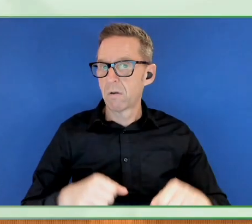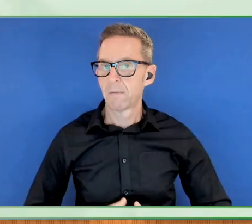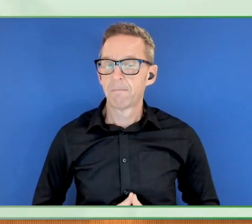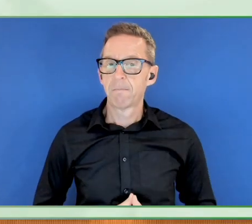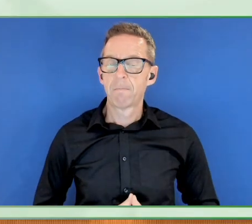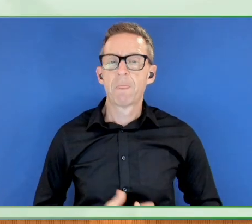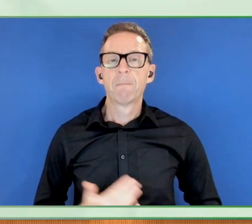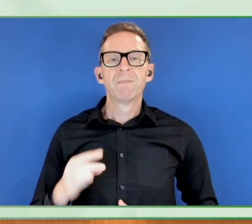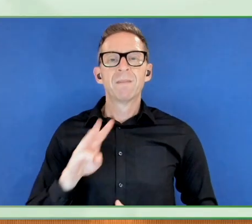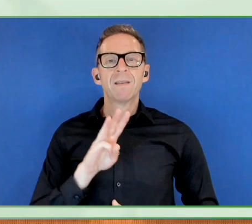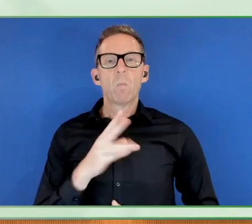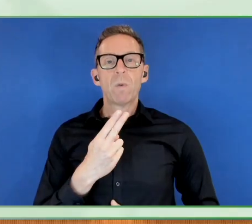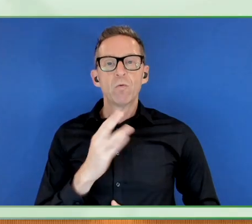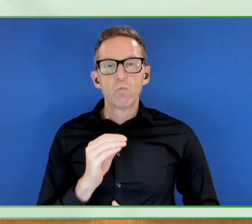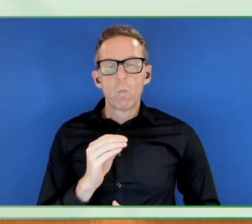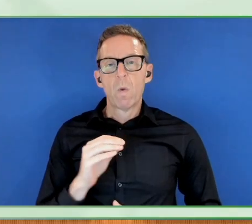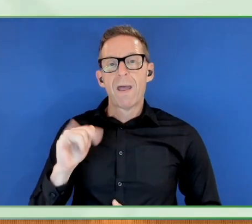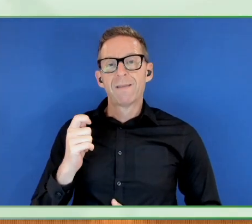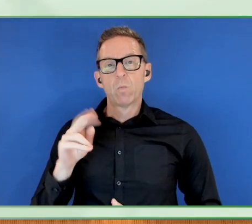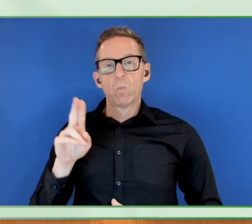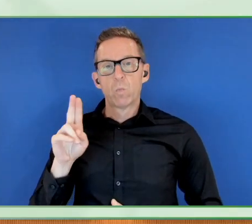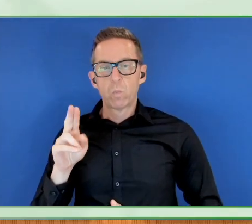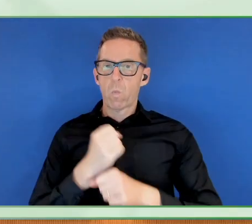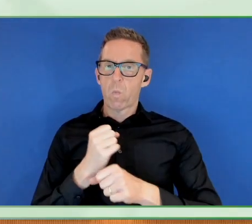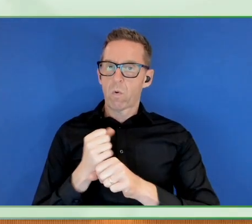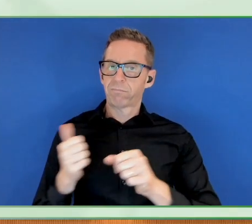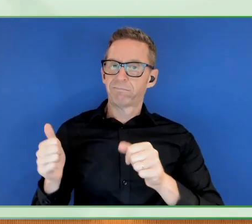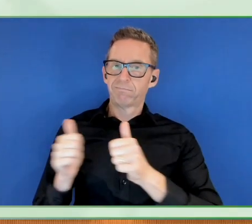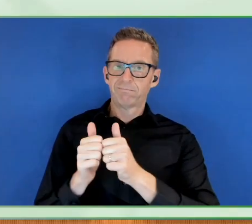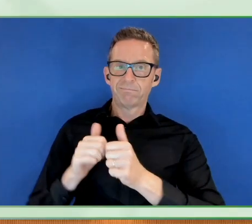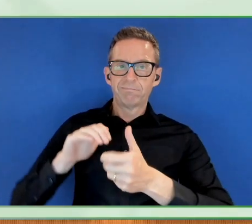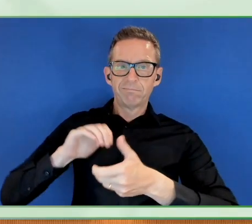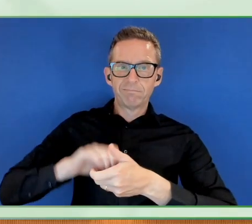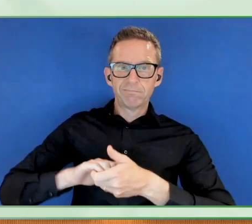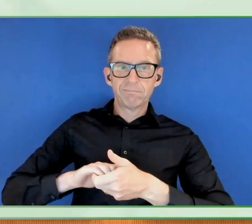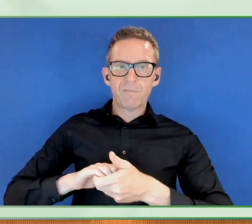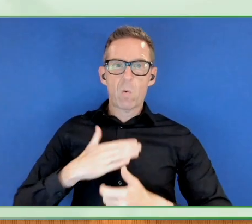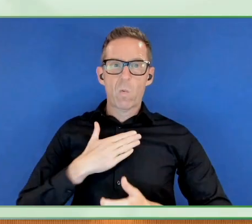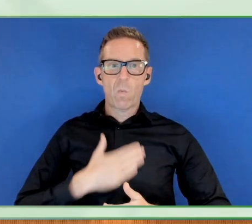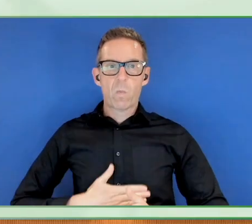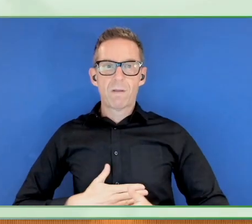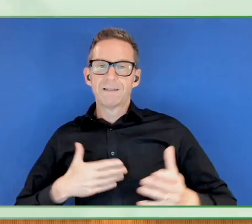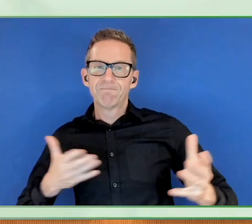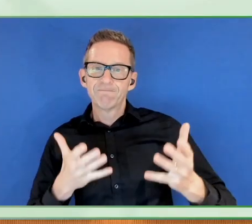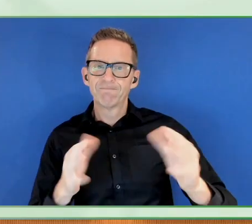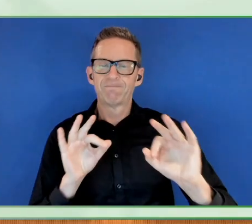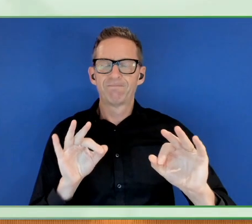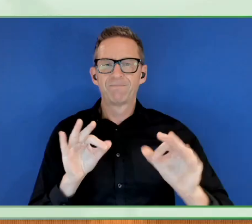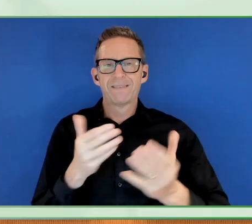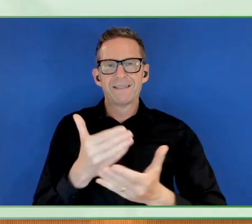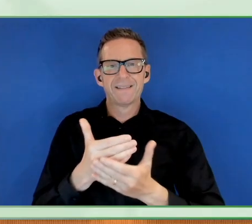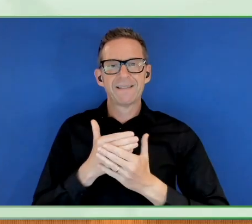ITU have been working together to promote this safe listening standards to countries. So for example,